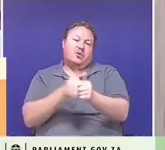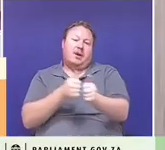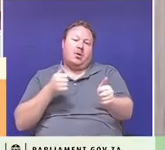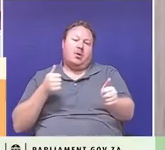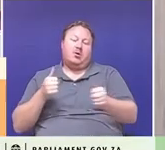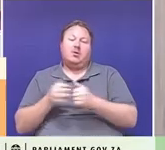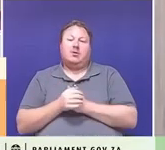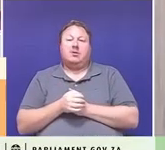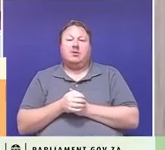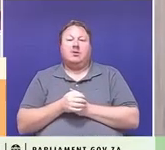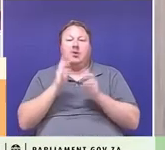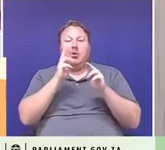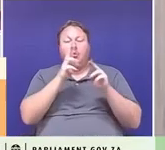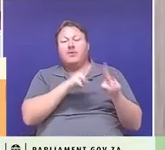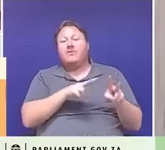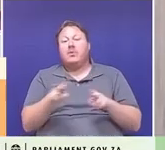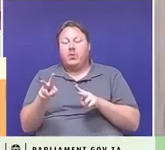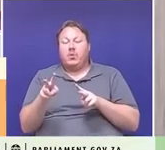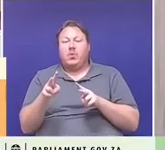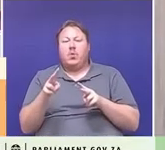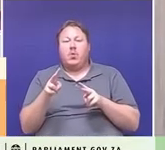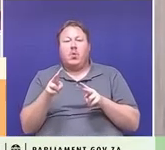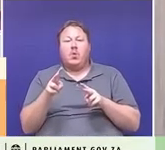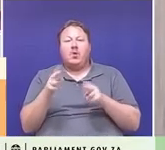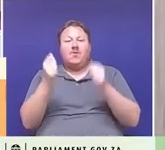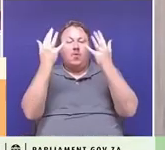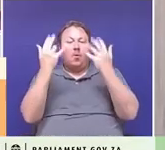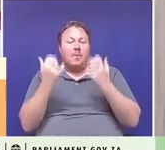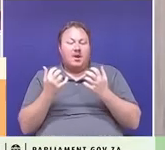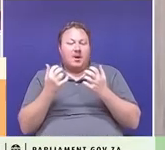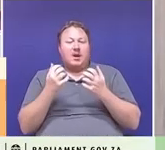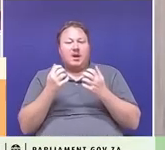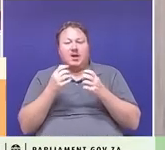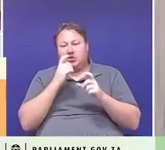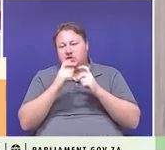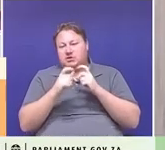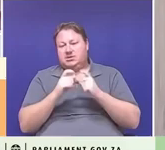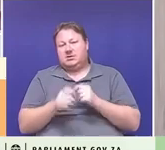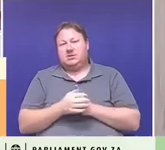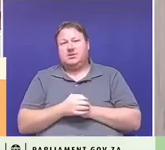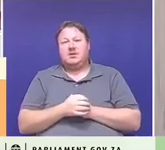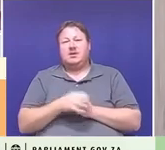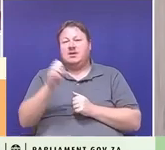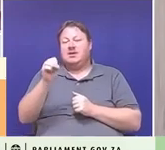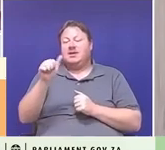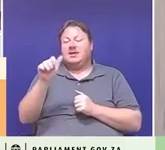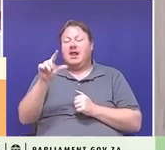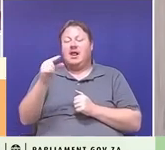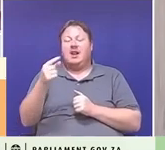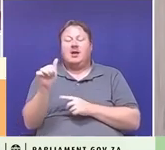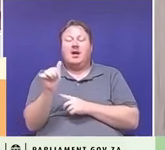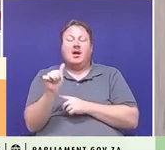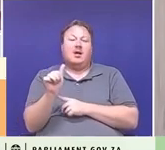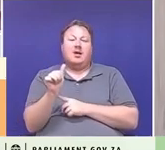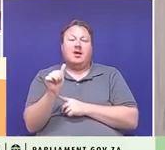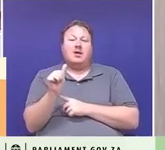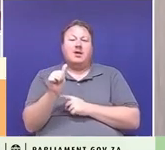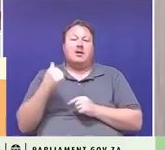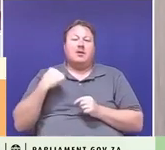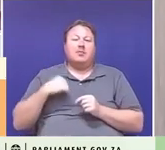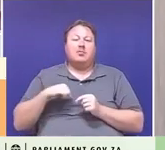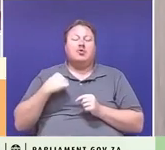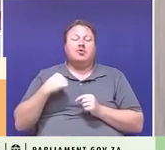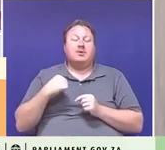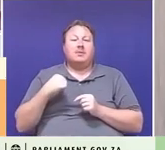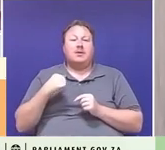support the review of this formula. We also call on SALGA to strengthen municipal public